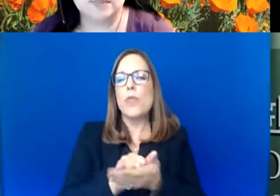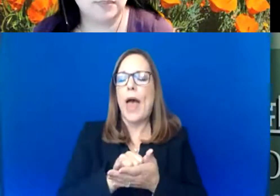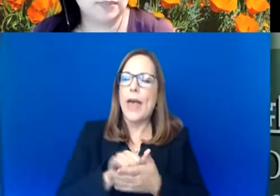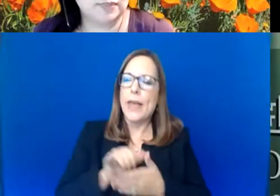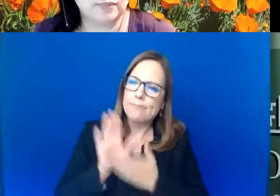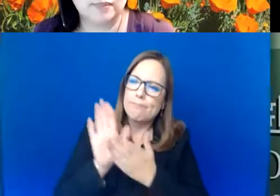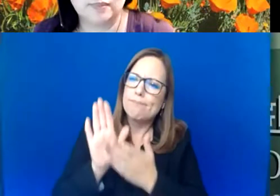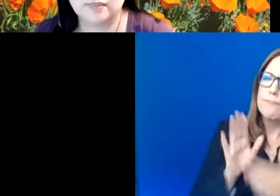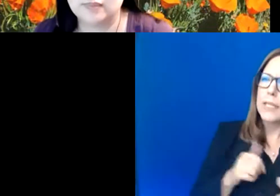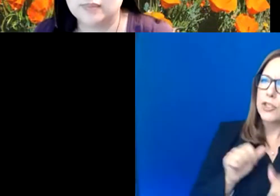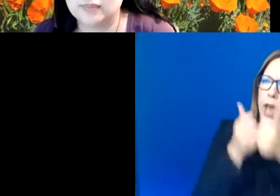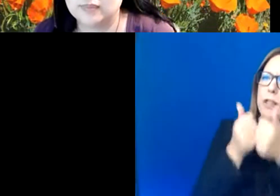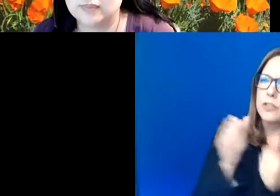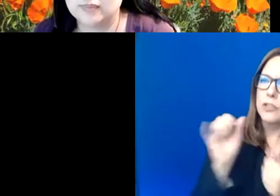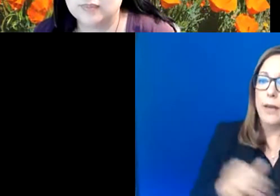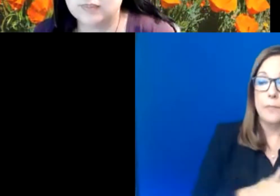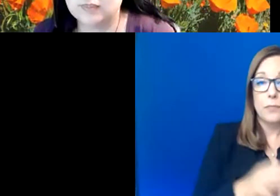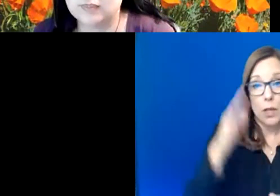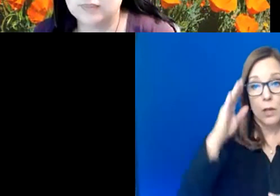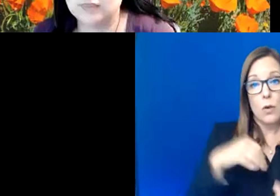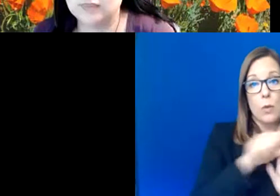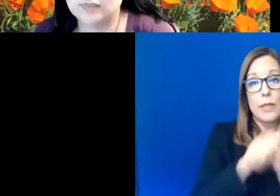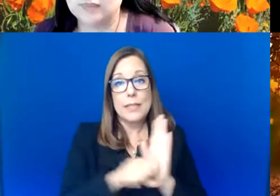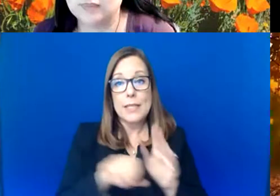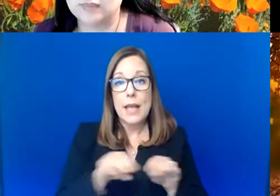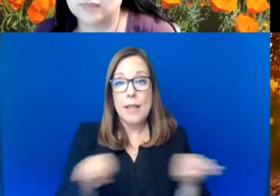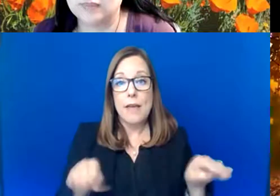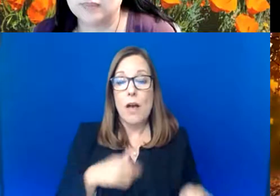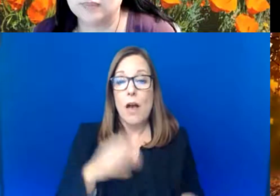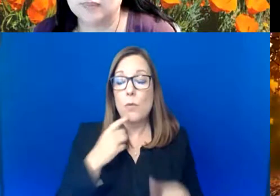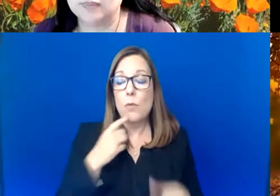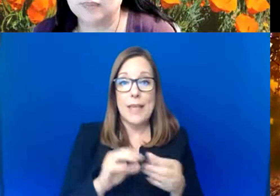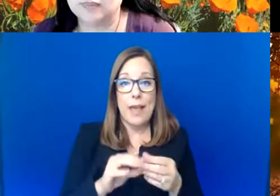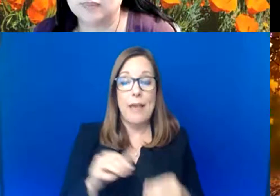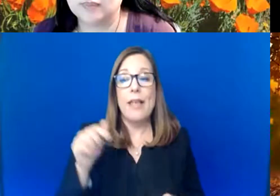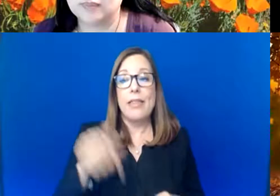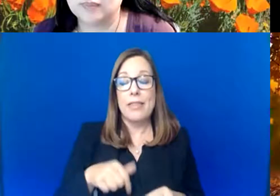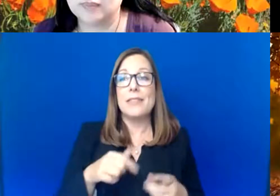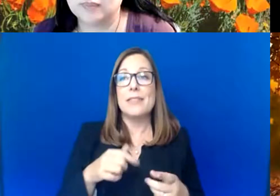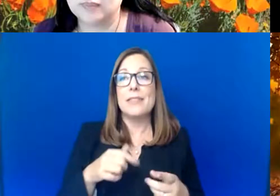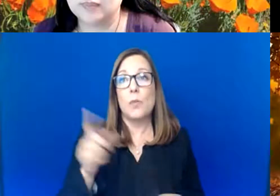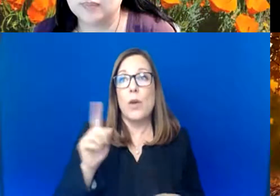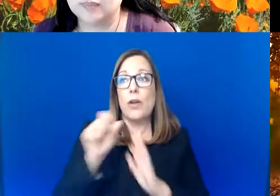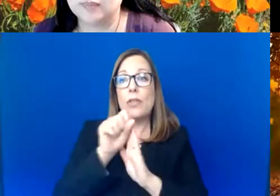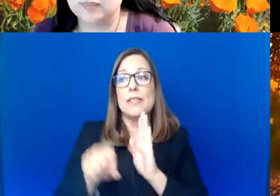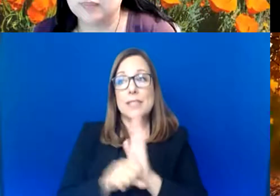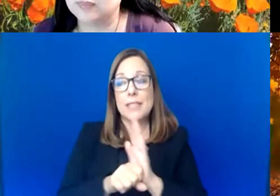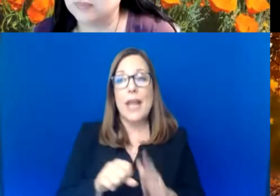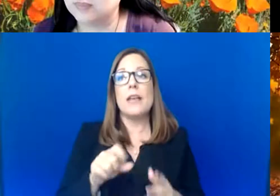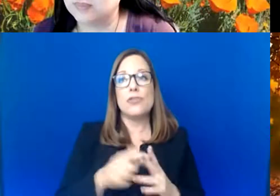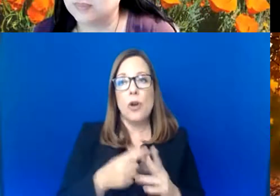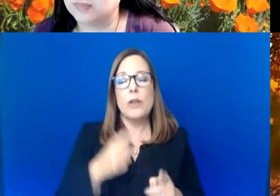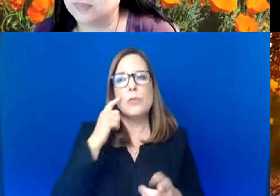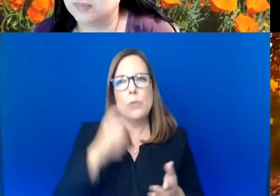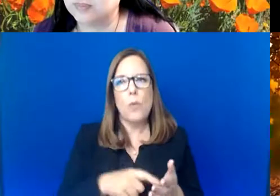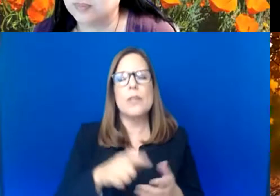Yeah, and this is Mark Buckley. You know, at the state level, I would say this is an area where the state's really starting to work towards trying to break down some